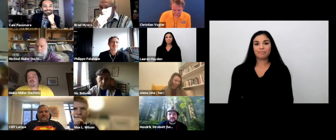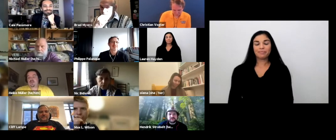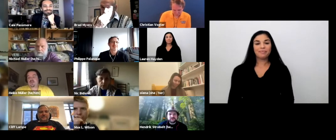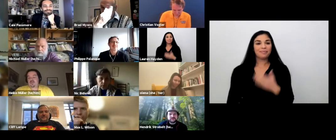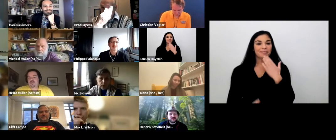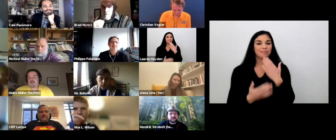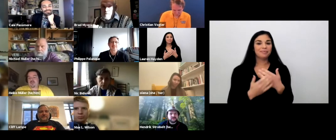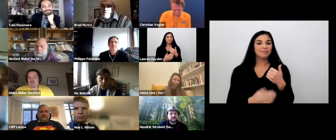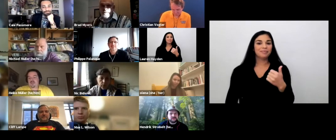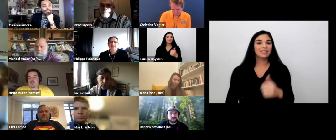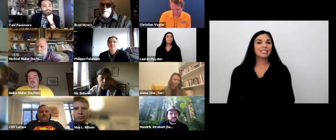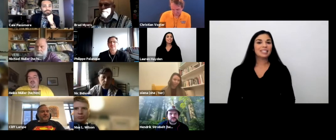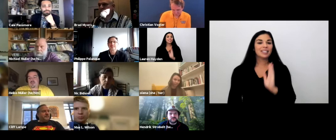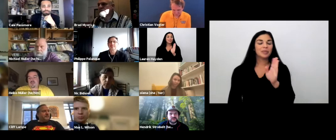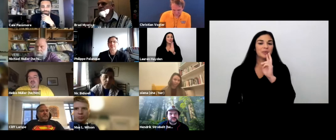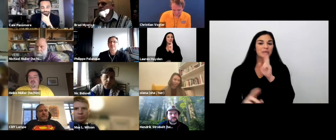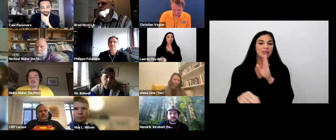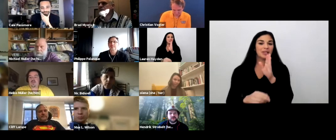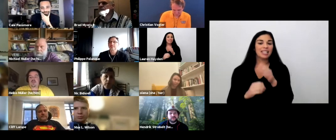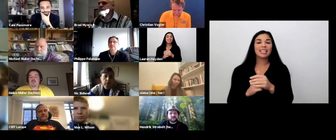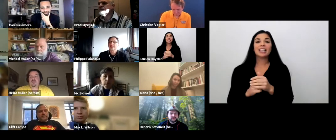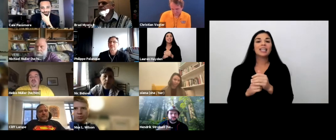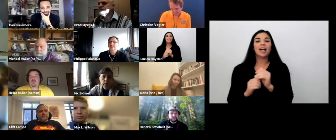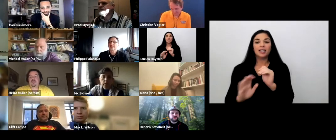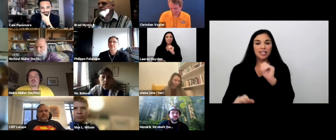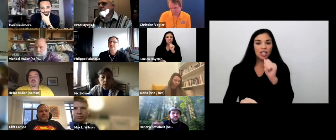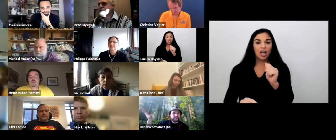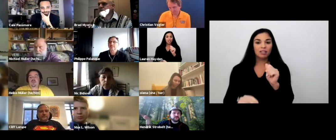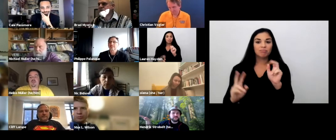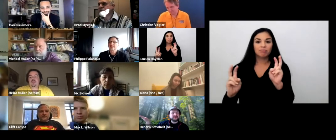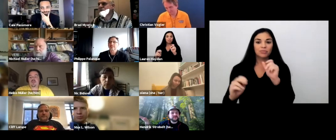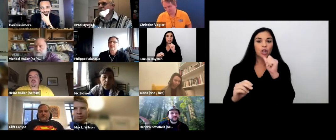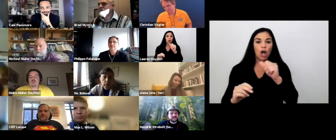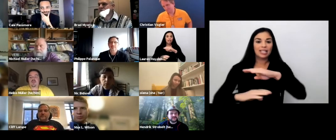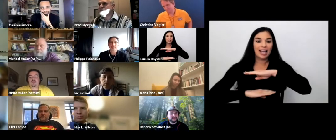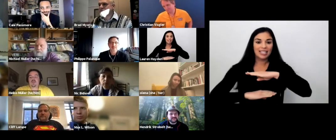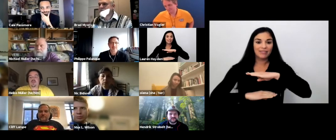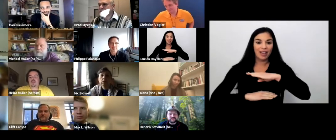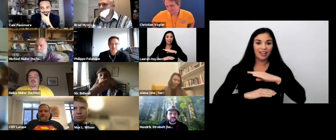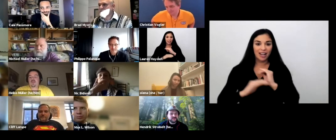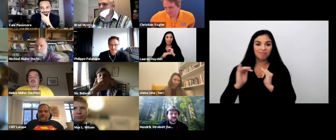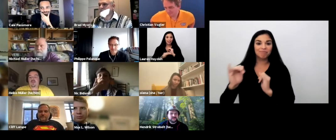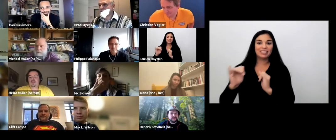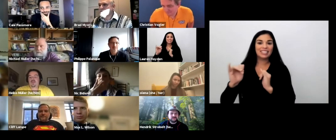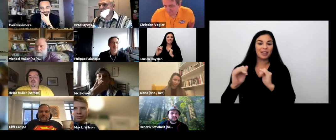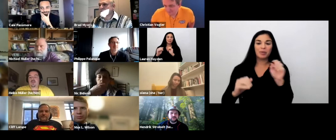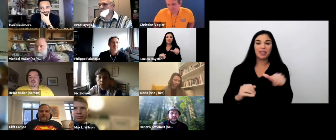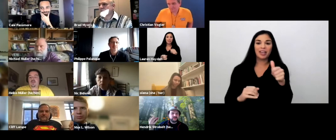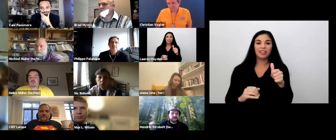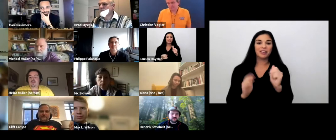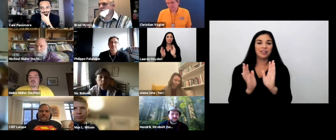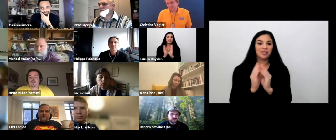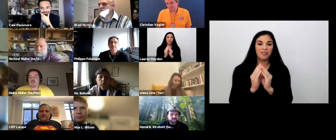If I may respond directly, it's not unsatisfying. I'm in the same boat for another conference. And so our